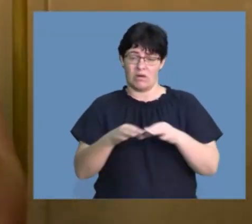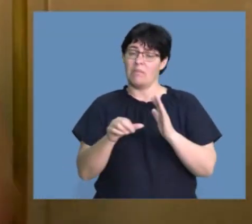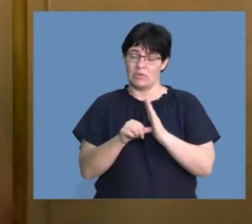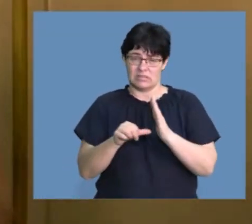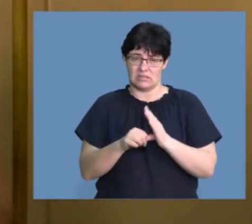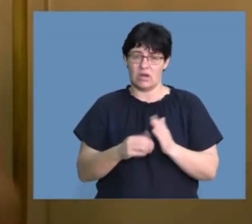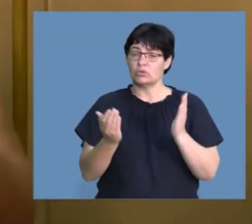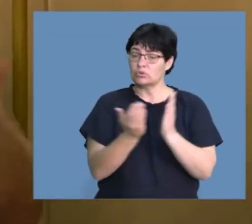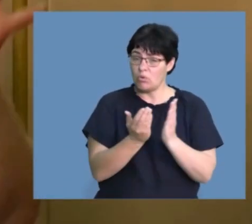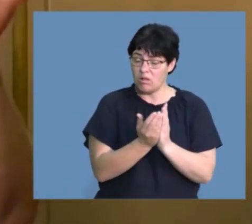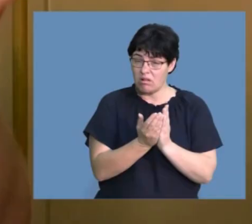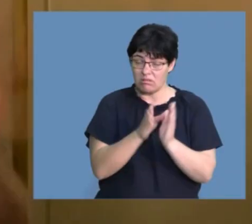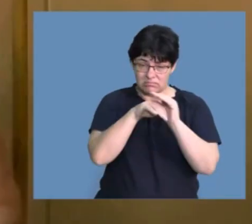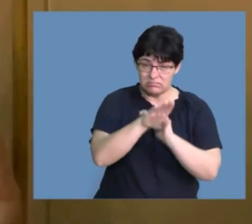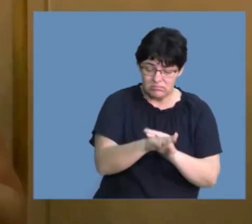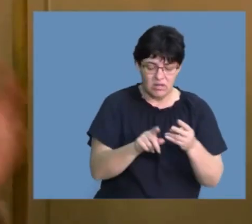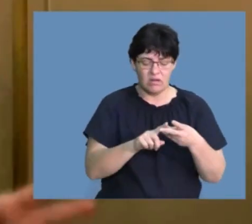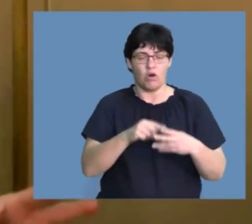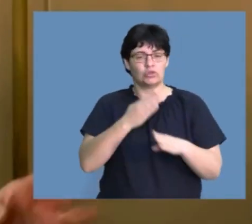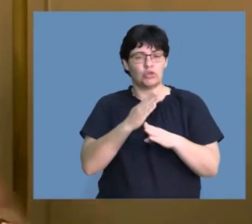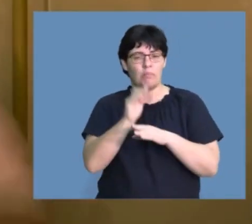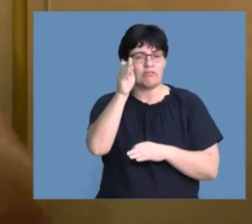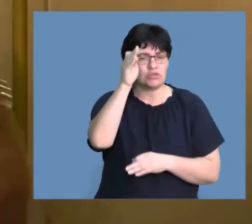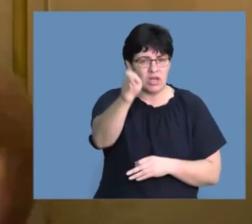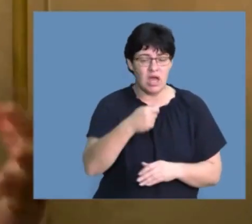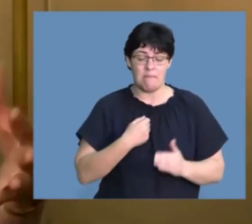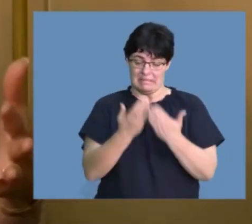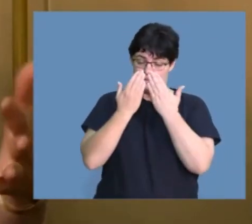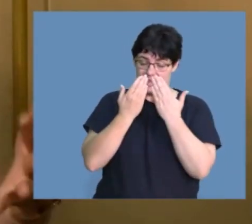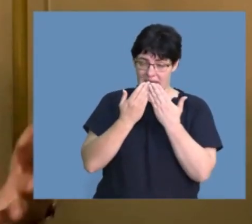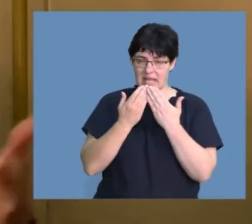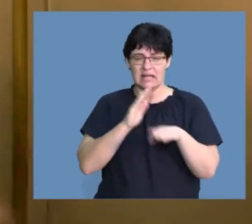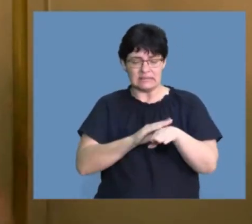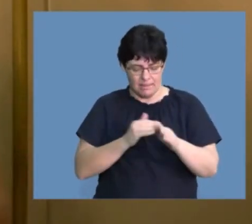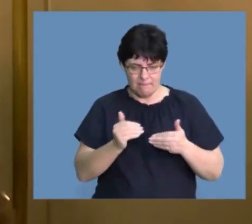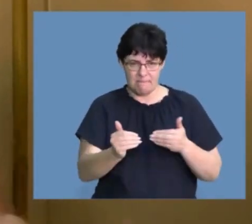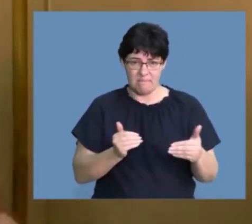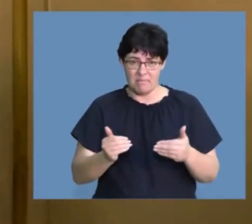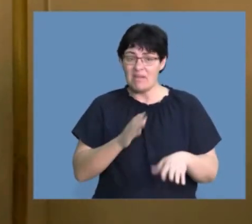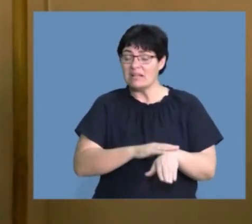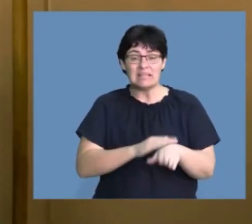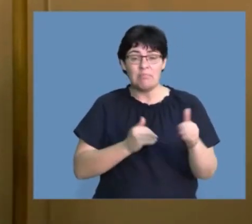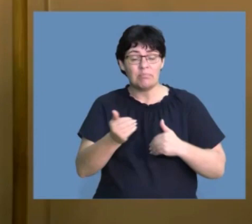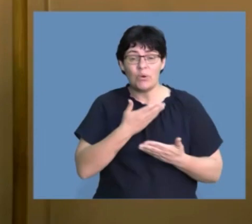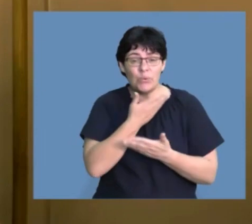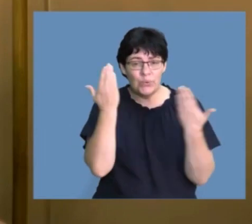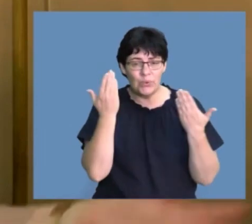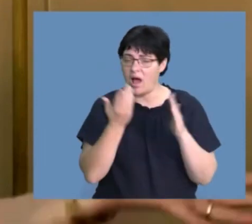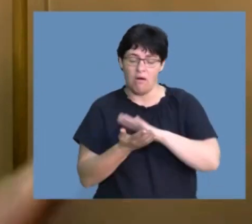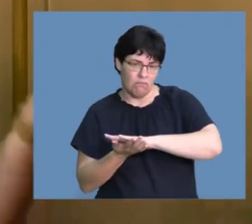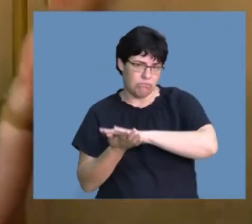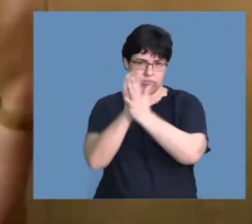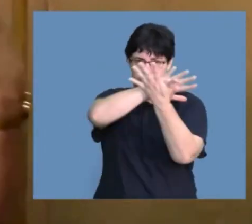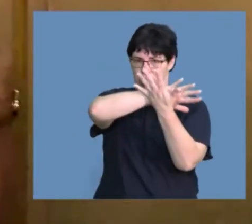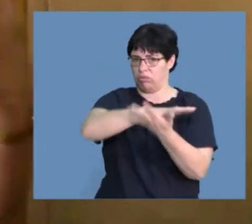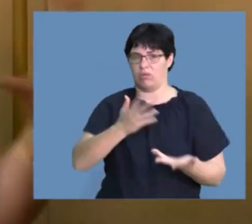us for school. It's important for our careers. It's important for our studies. If you don't learn how to manage your time, things